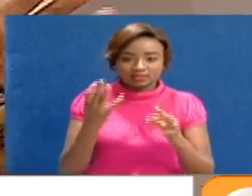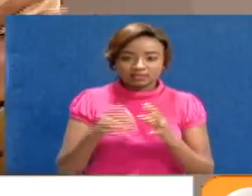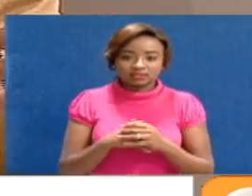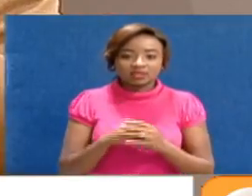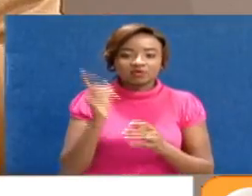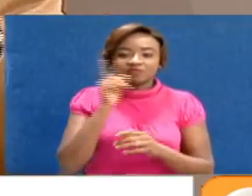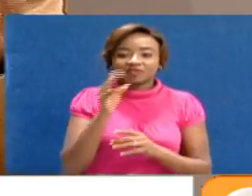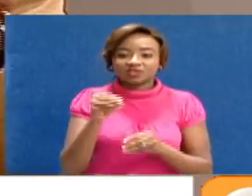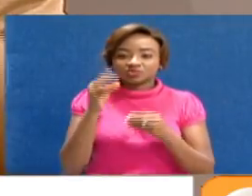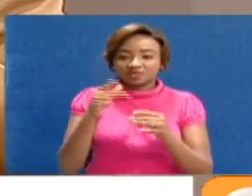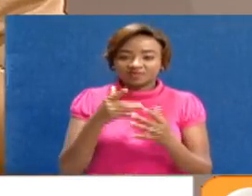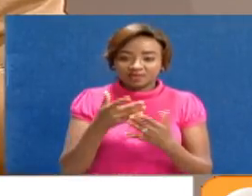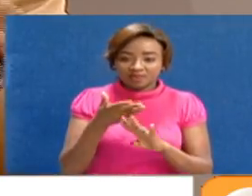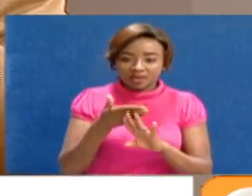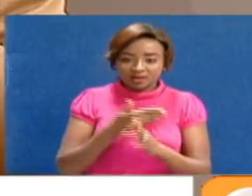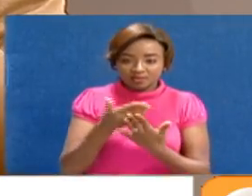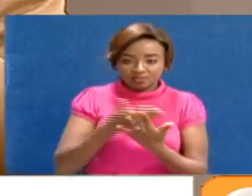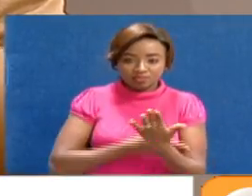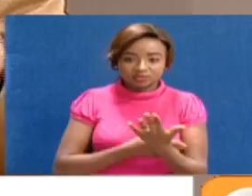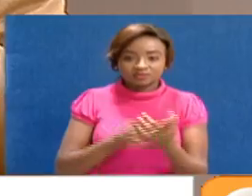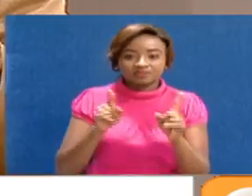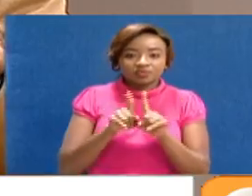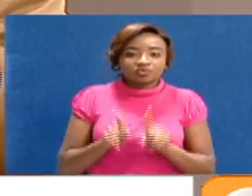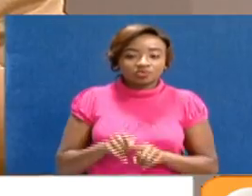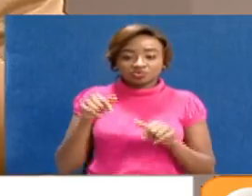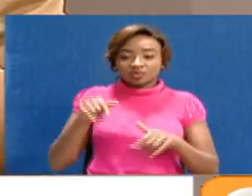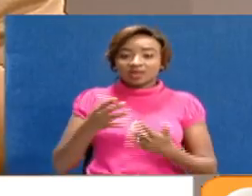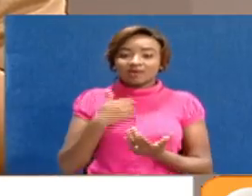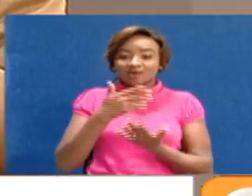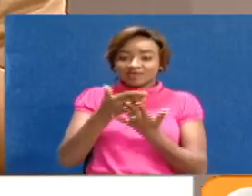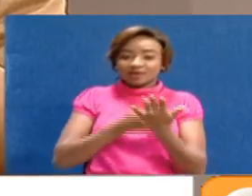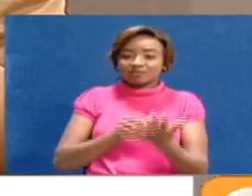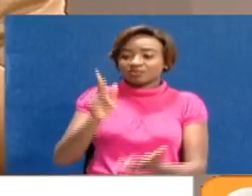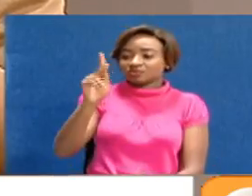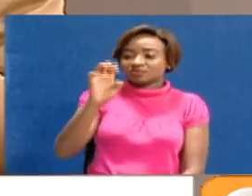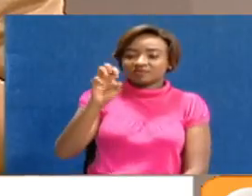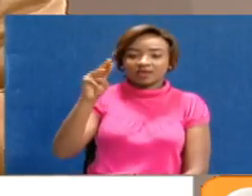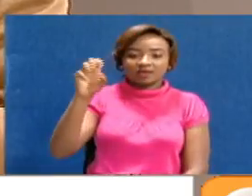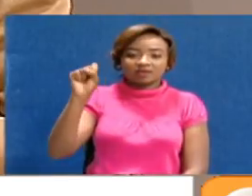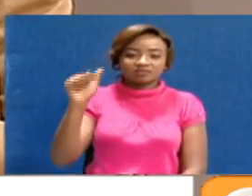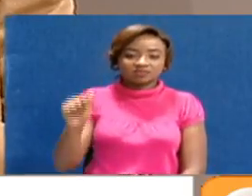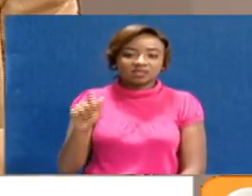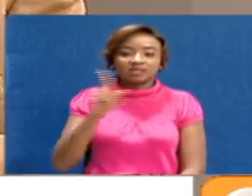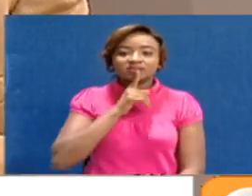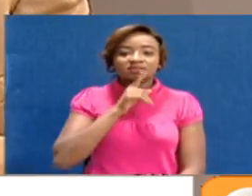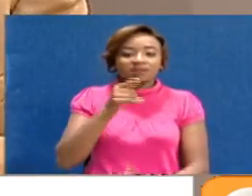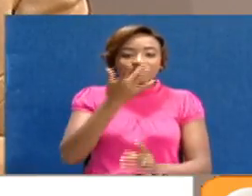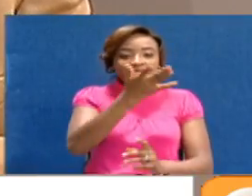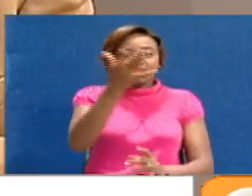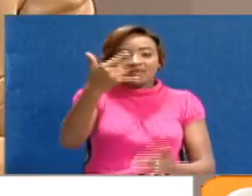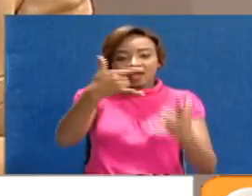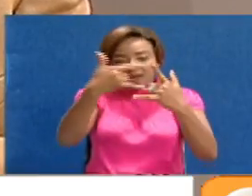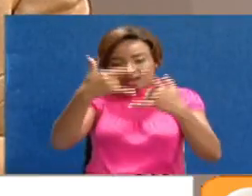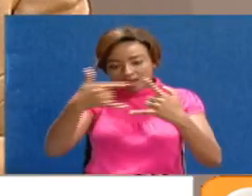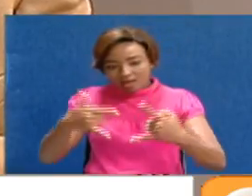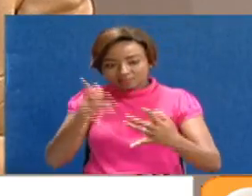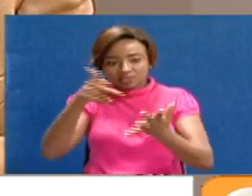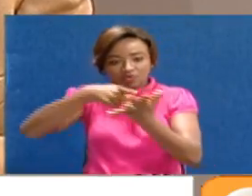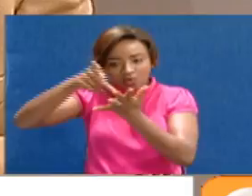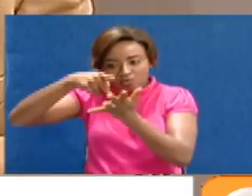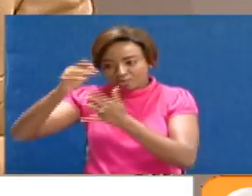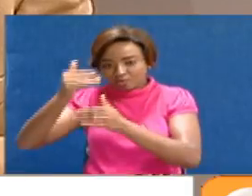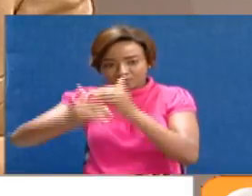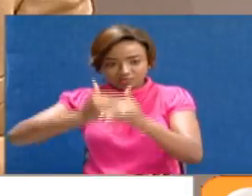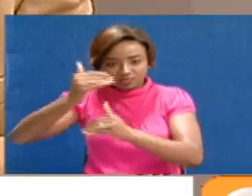them a report. We have a report on our desk on KEMSA, which was not done this year, saying these are the gaps in your procurement, in